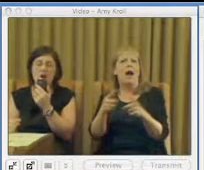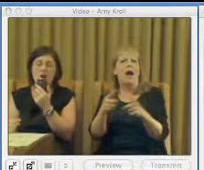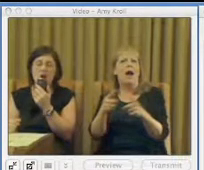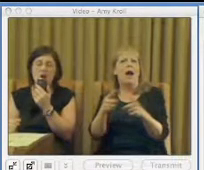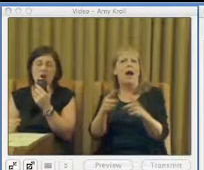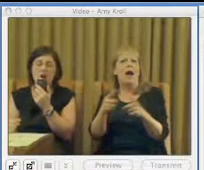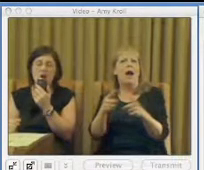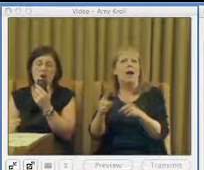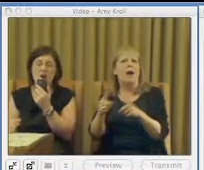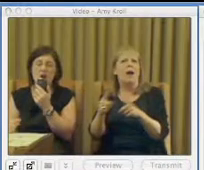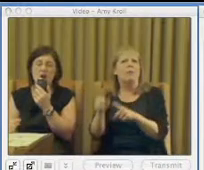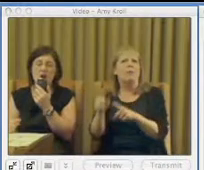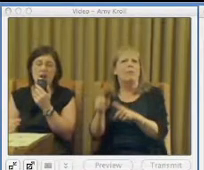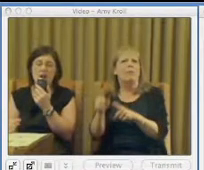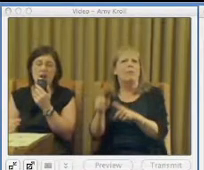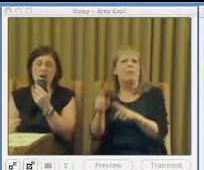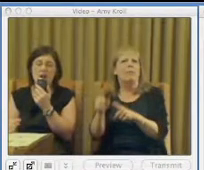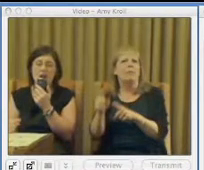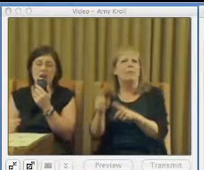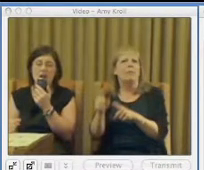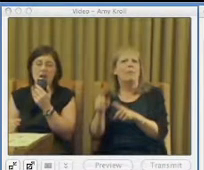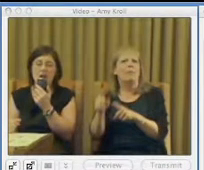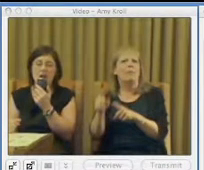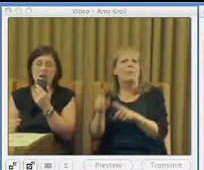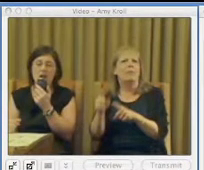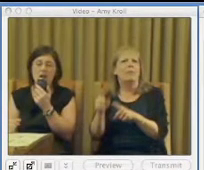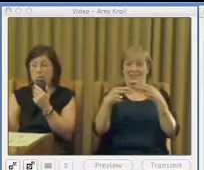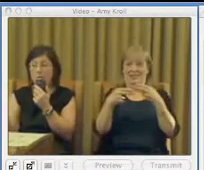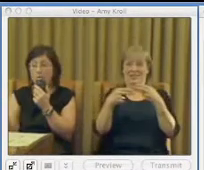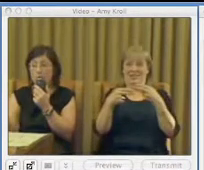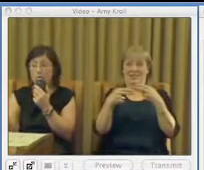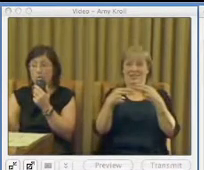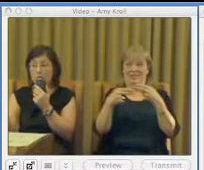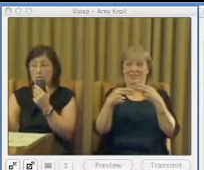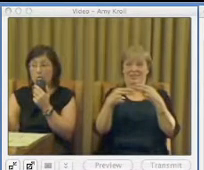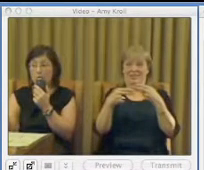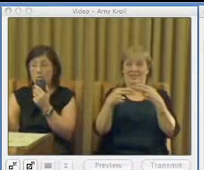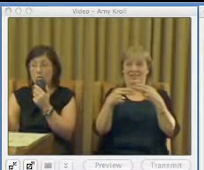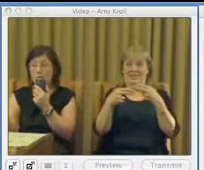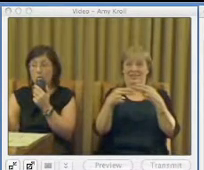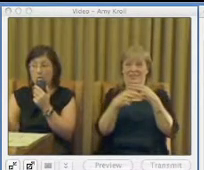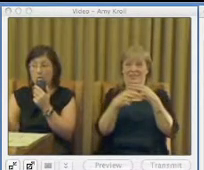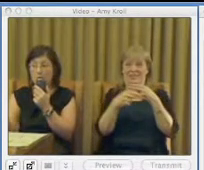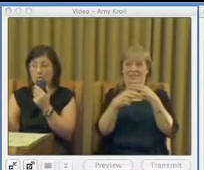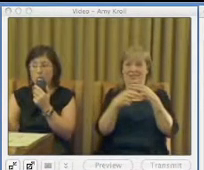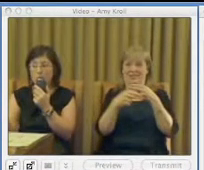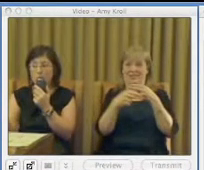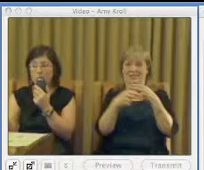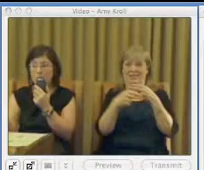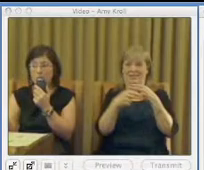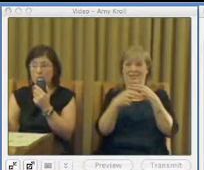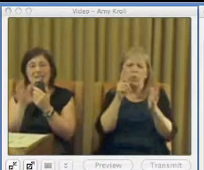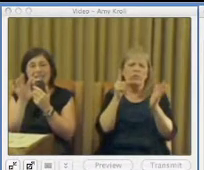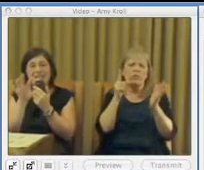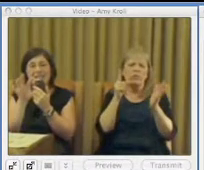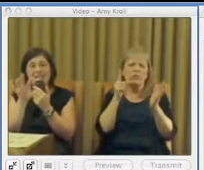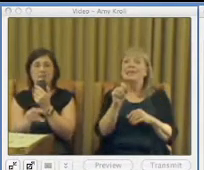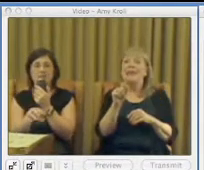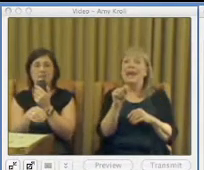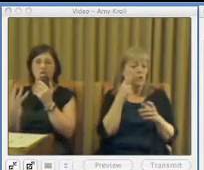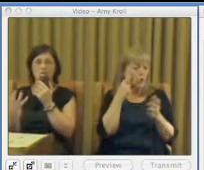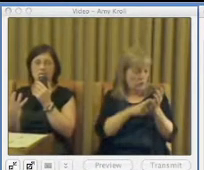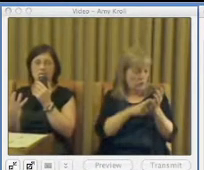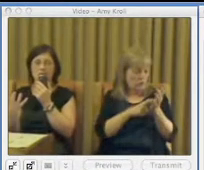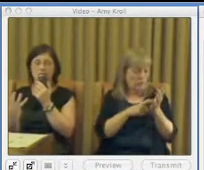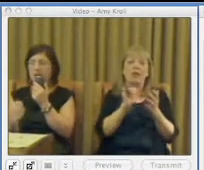others, of people that have identified that in their data, the interpreter is not